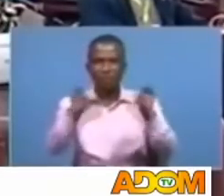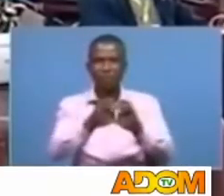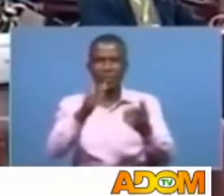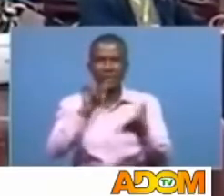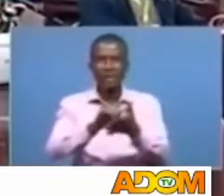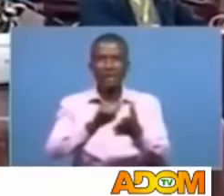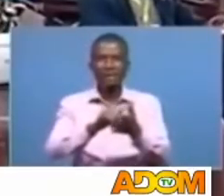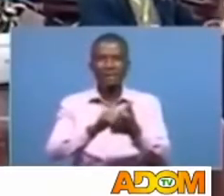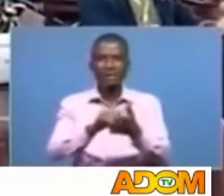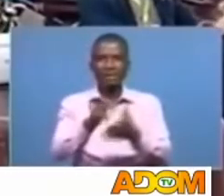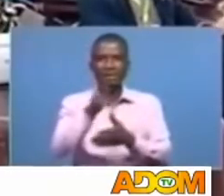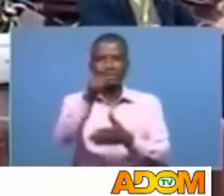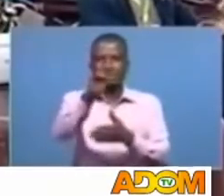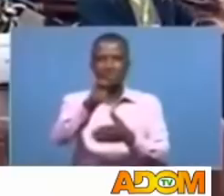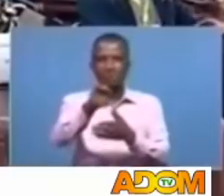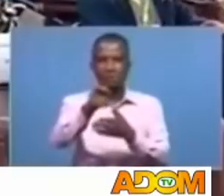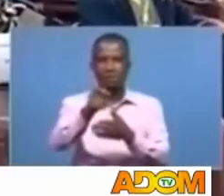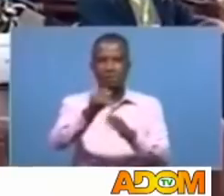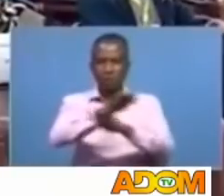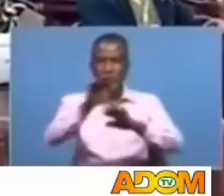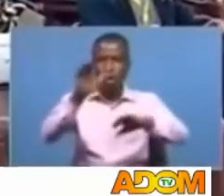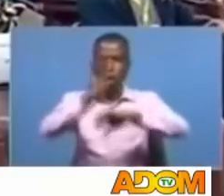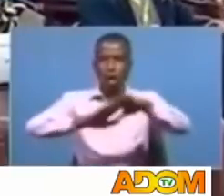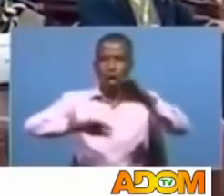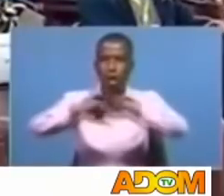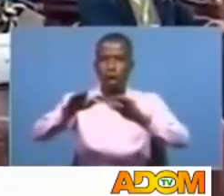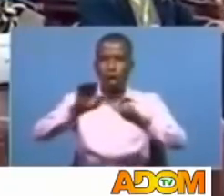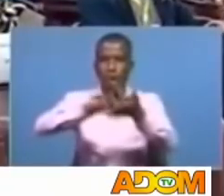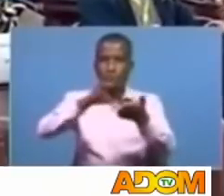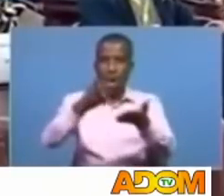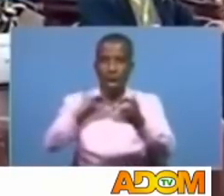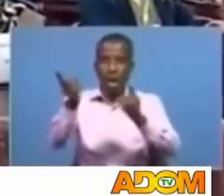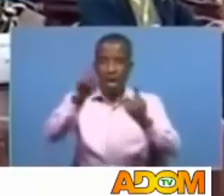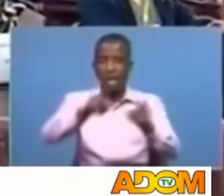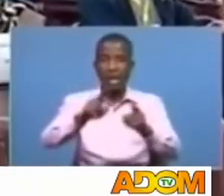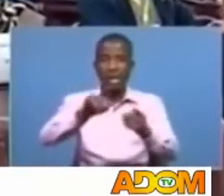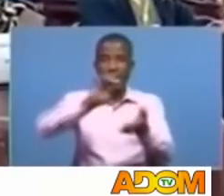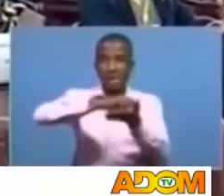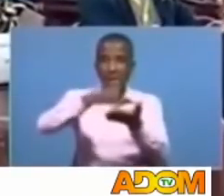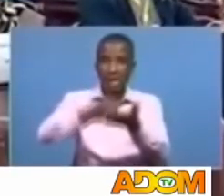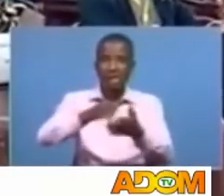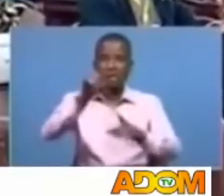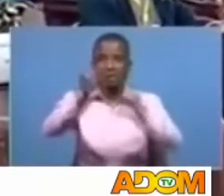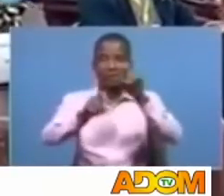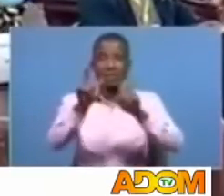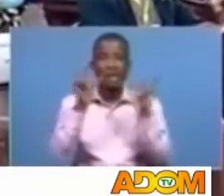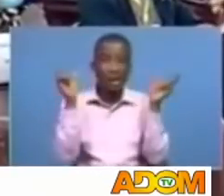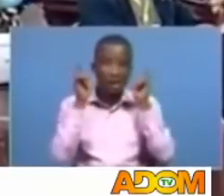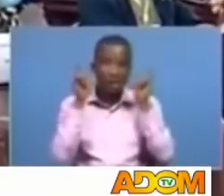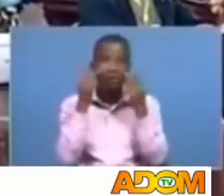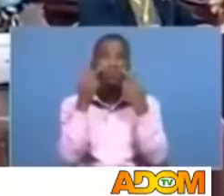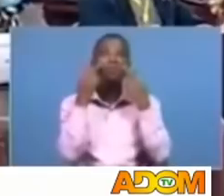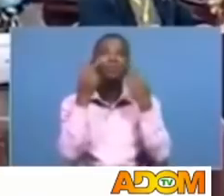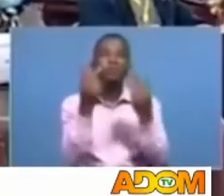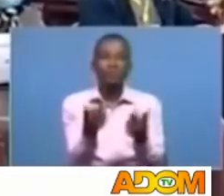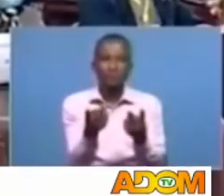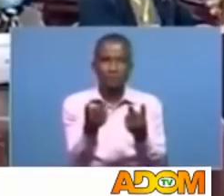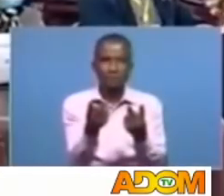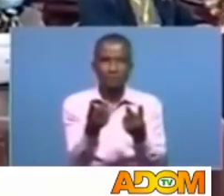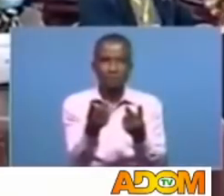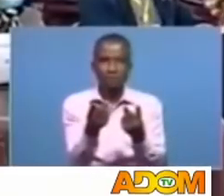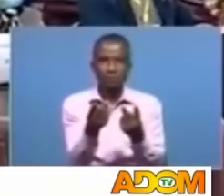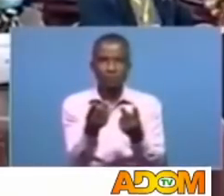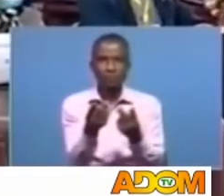served a witness statement does not call the witness to give evidence at the trial or put the witness statement in as